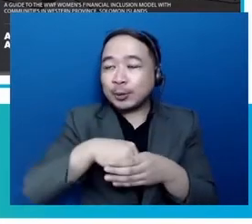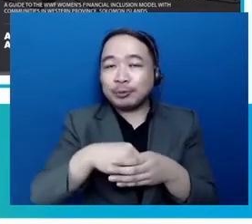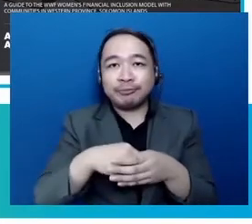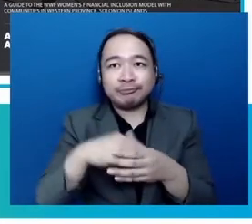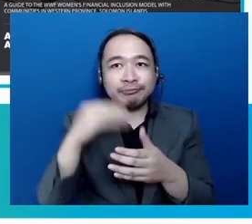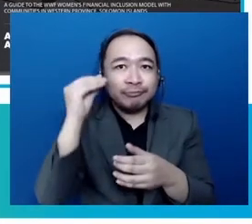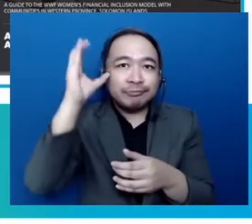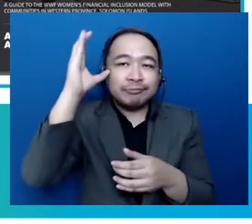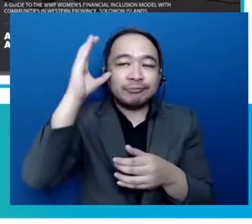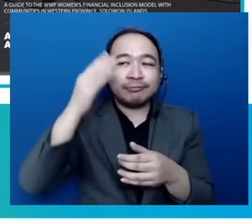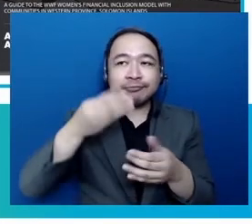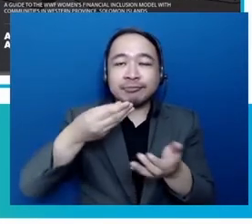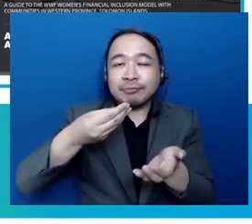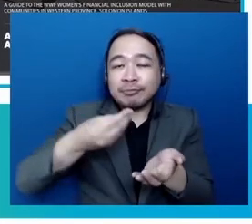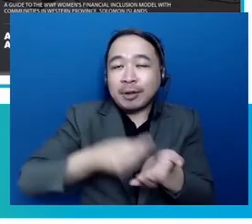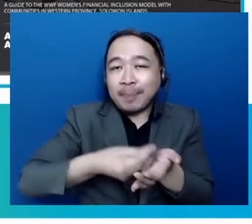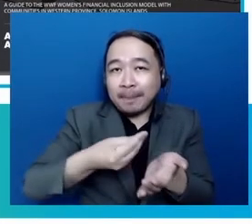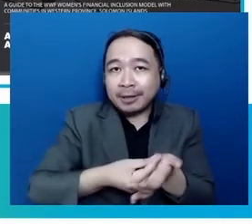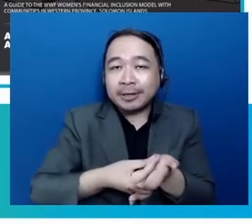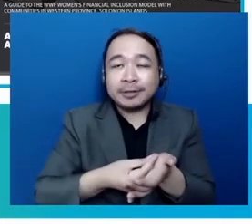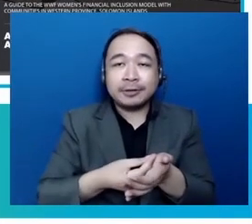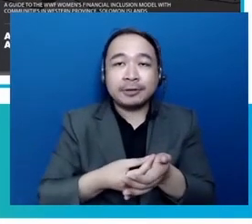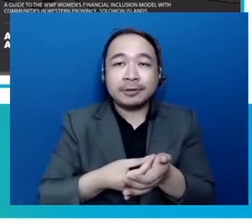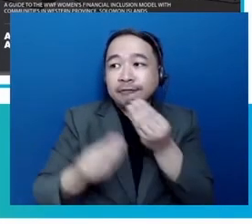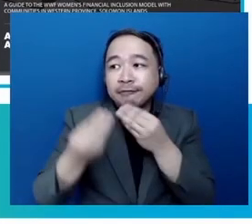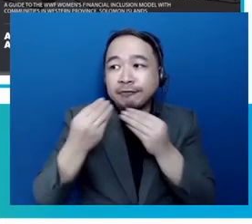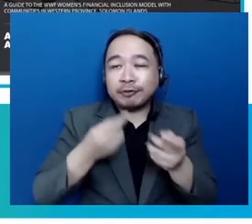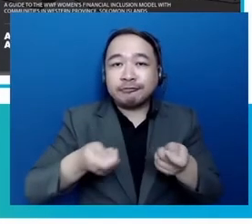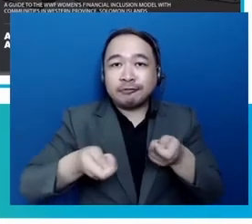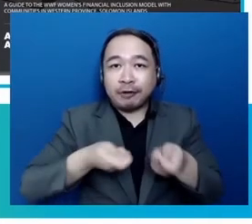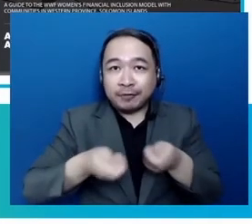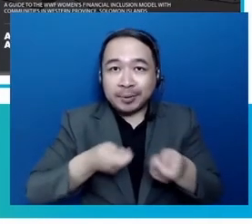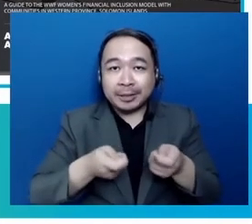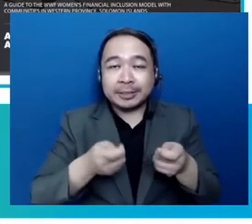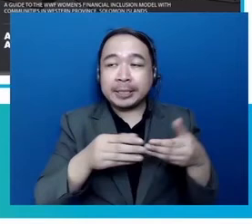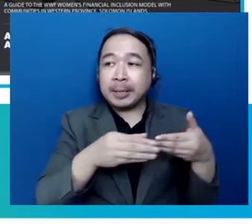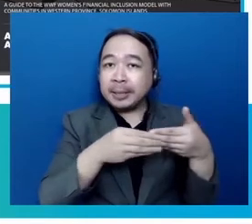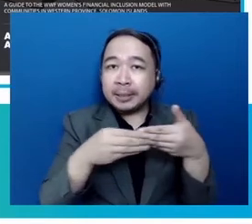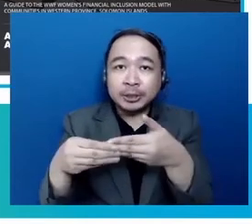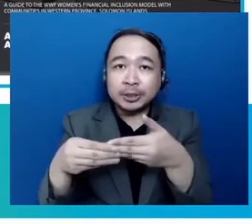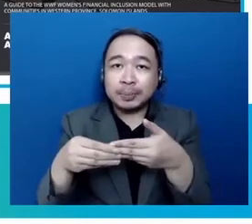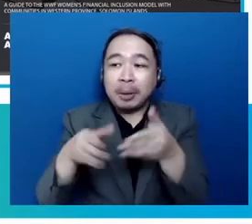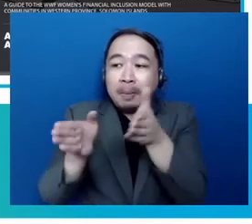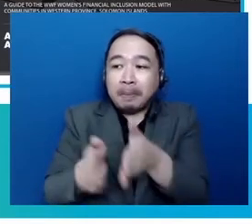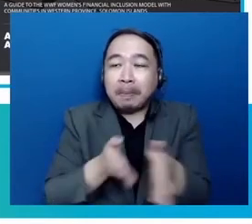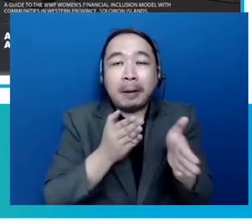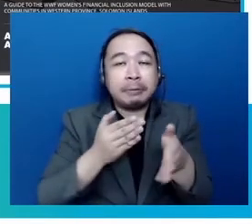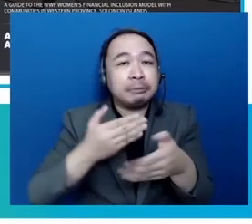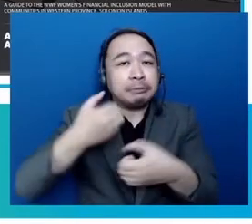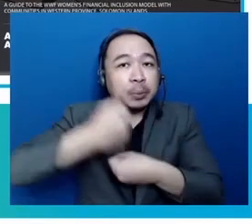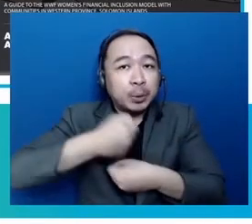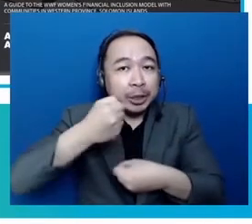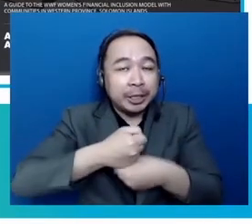good governance and leadership, business planning and management, technical skills for